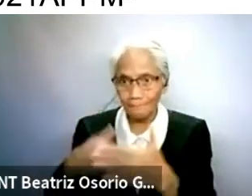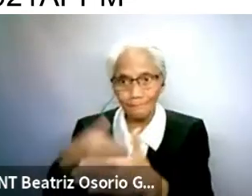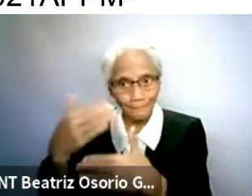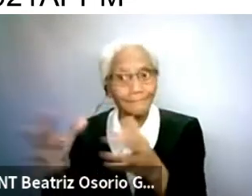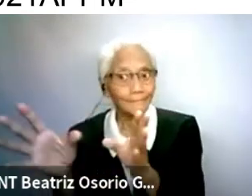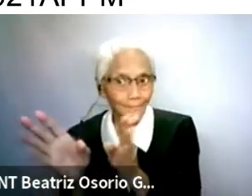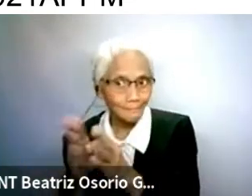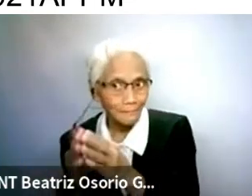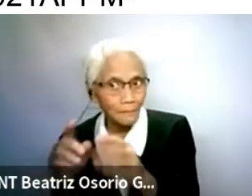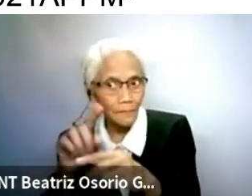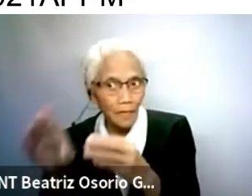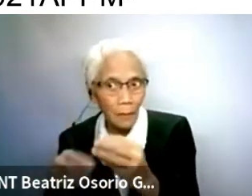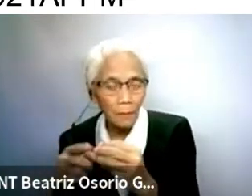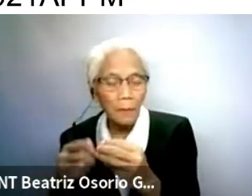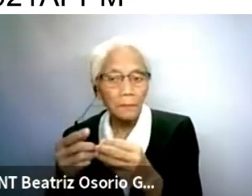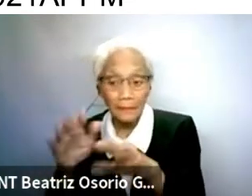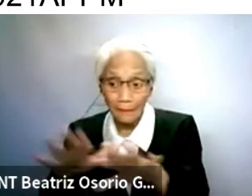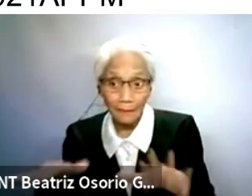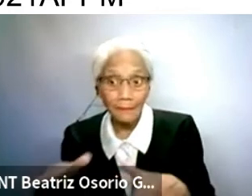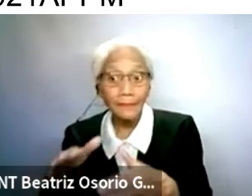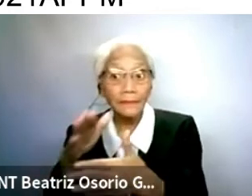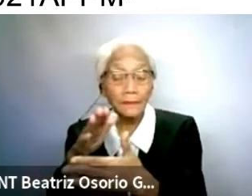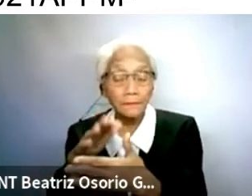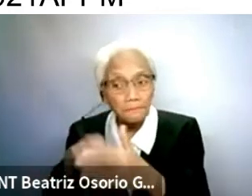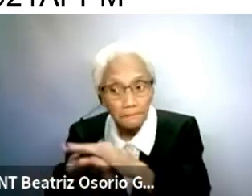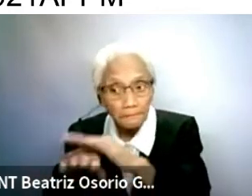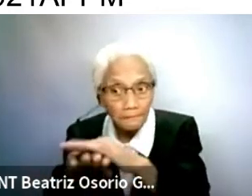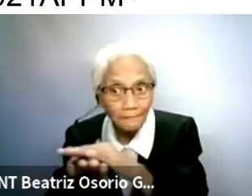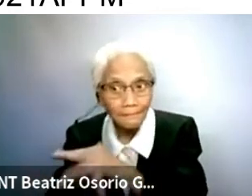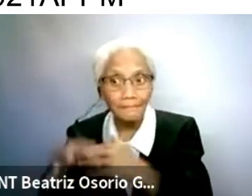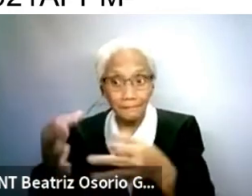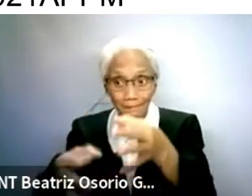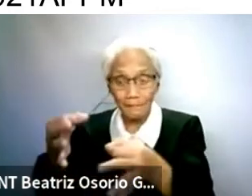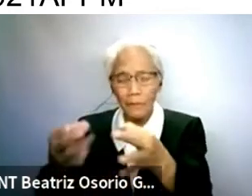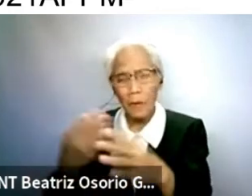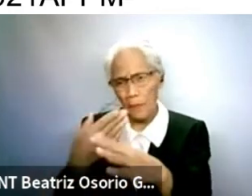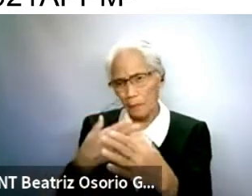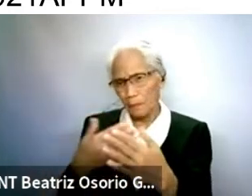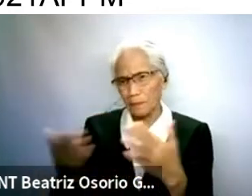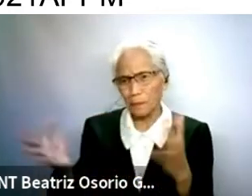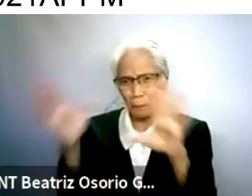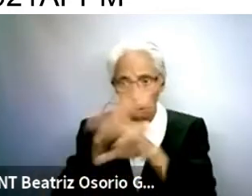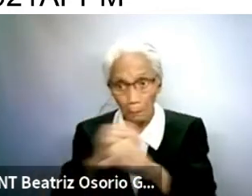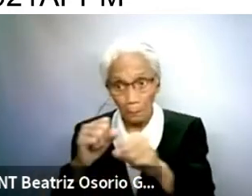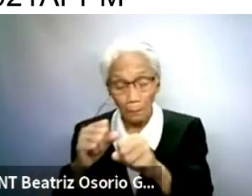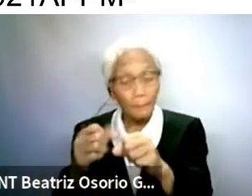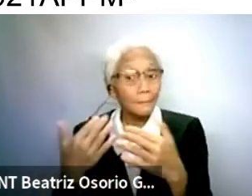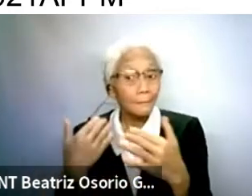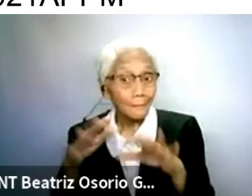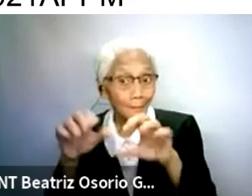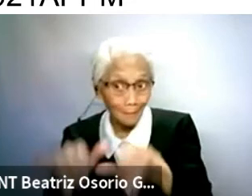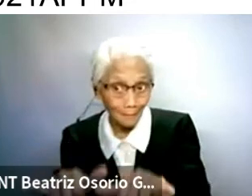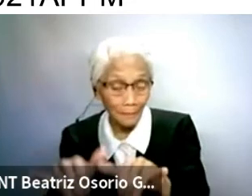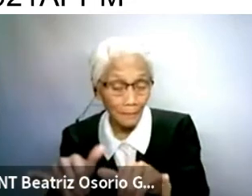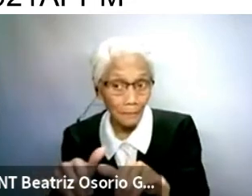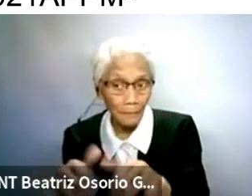be about children's access to justice. But before we end, I'd like to ask everyone who can stay on to